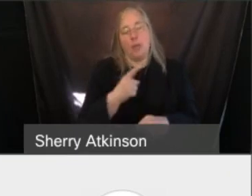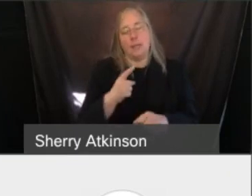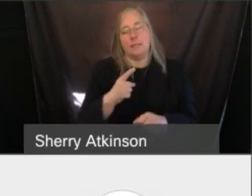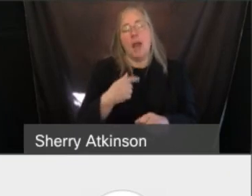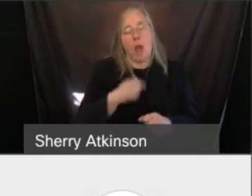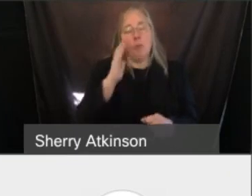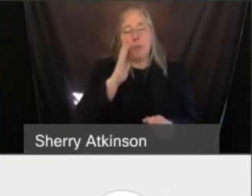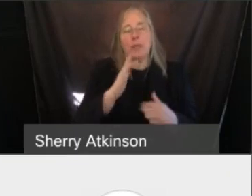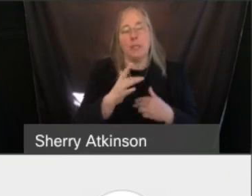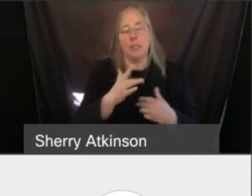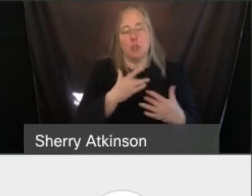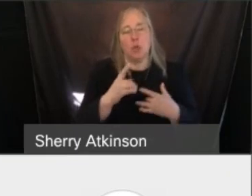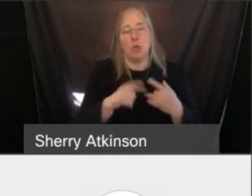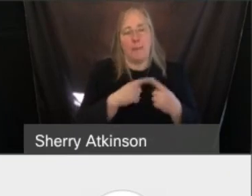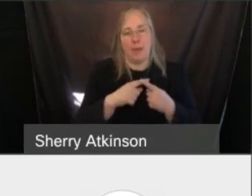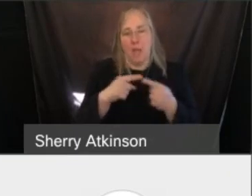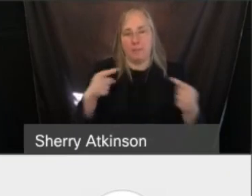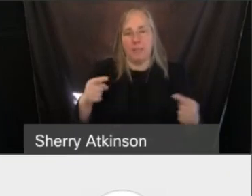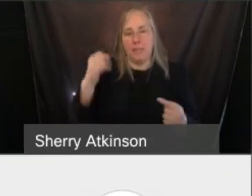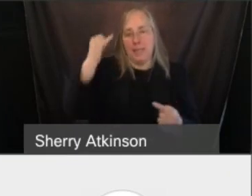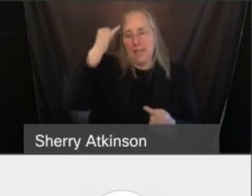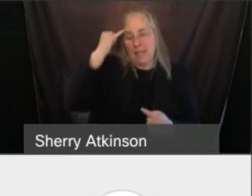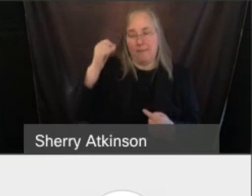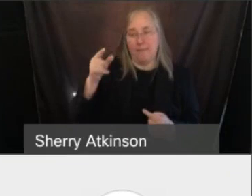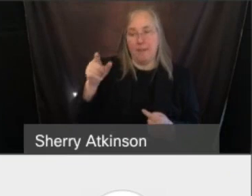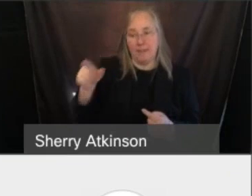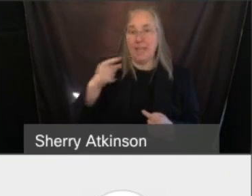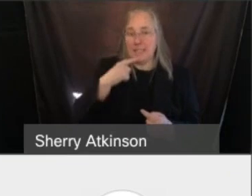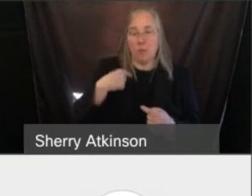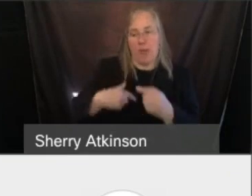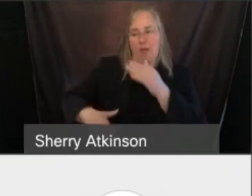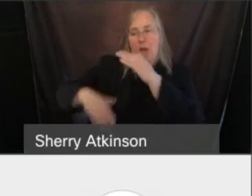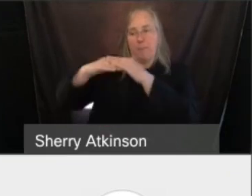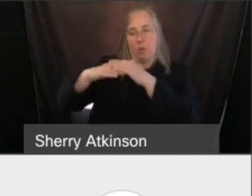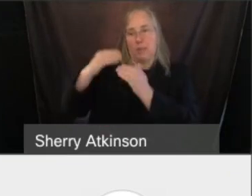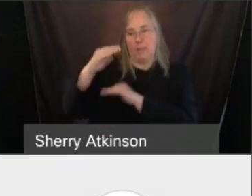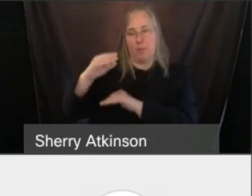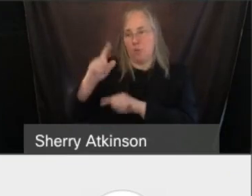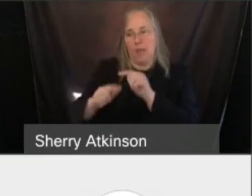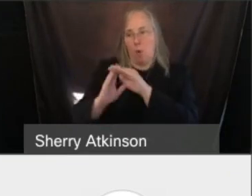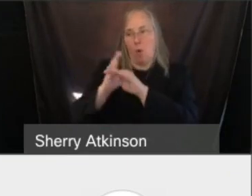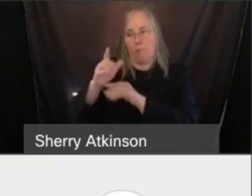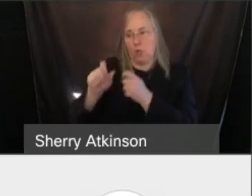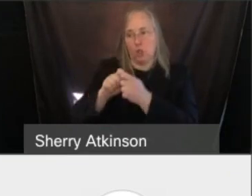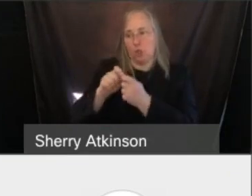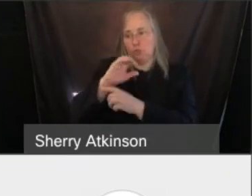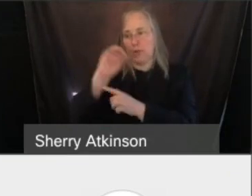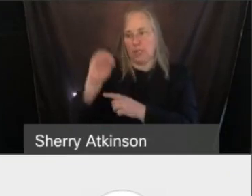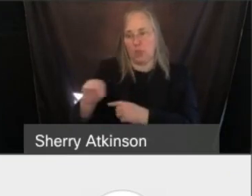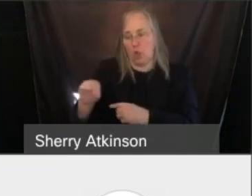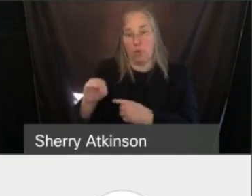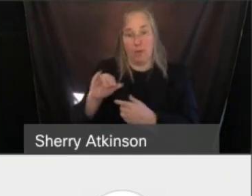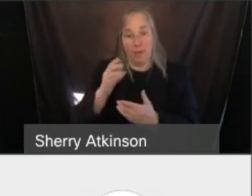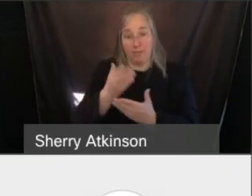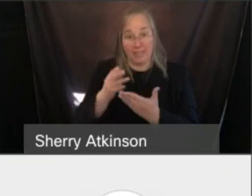concerned about the opposite. If they say we're going to set a upper limit, you can't exceed a certain ratio and things like that, because that can